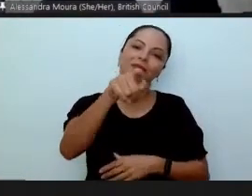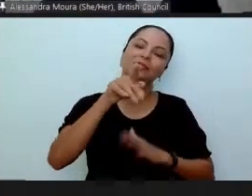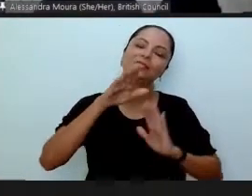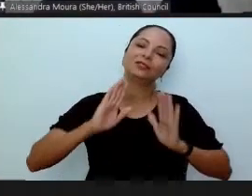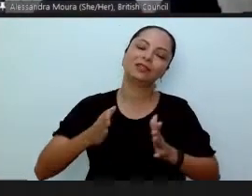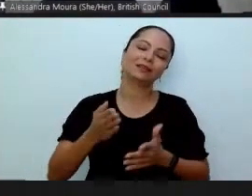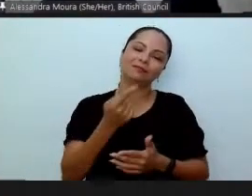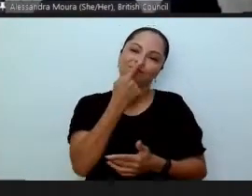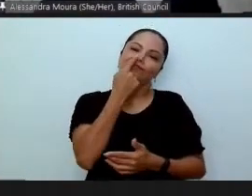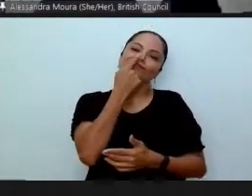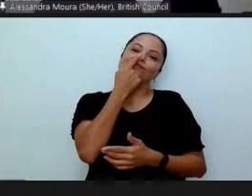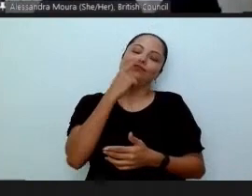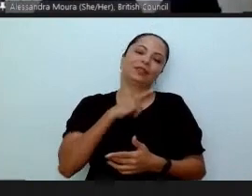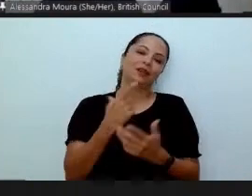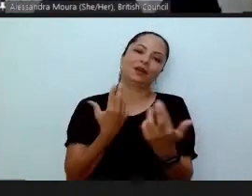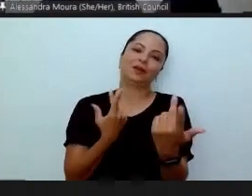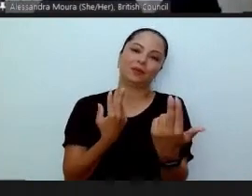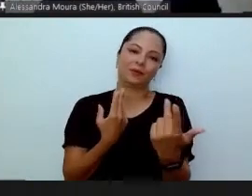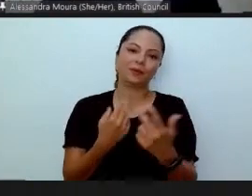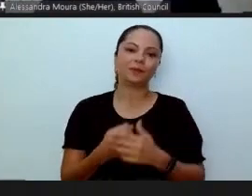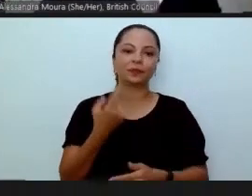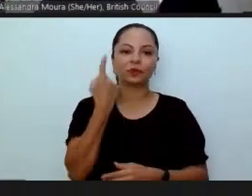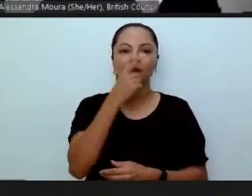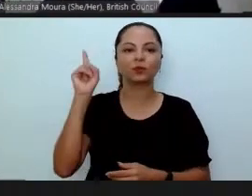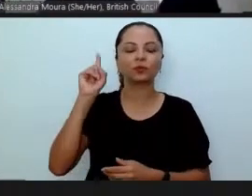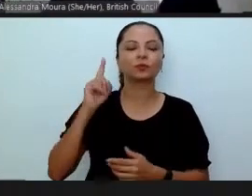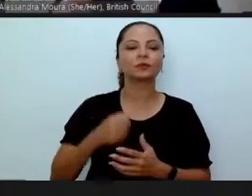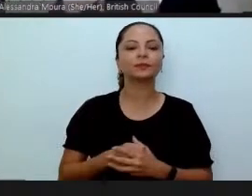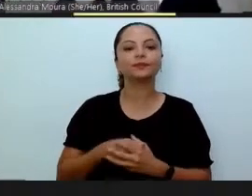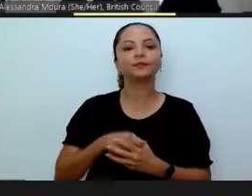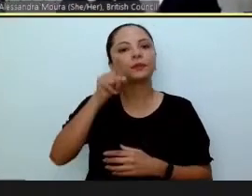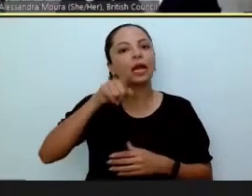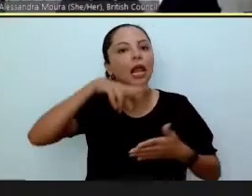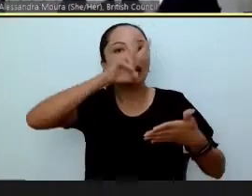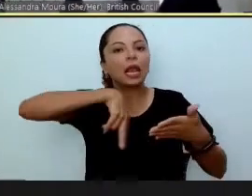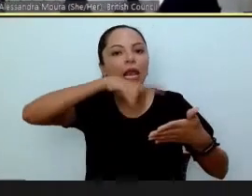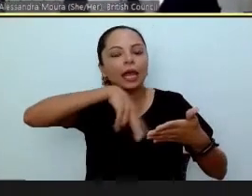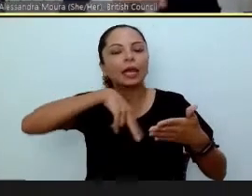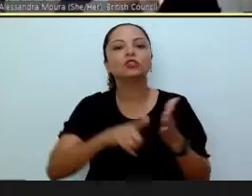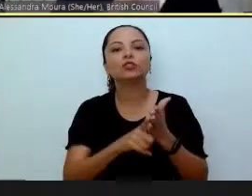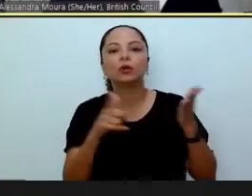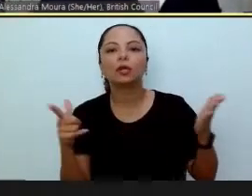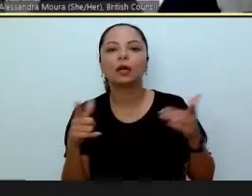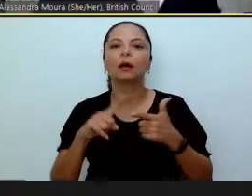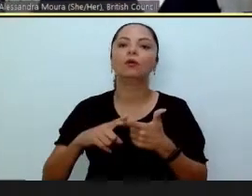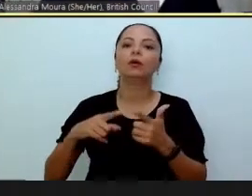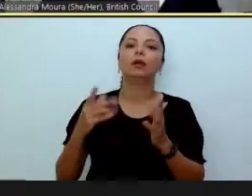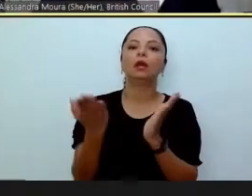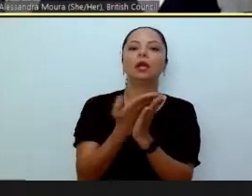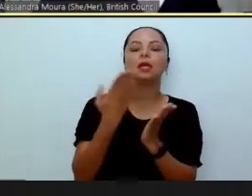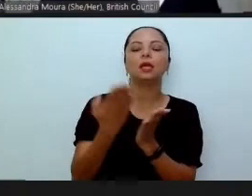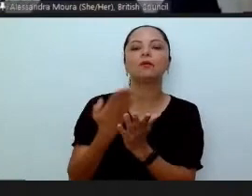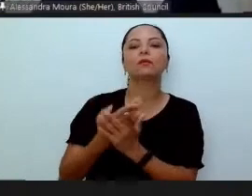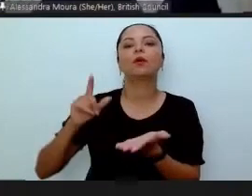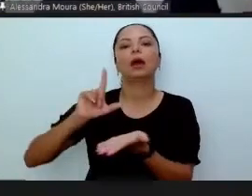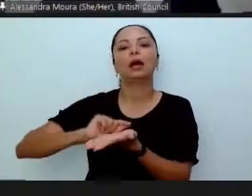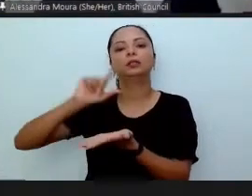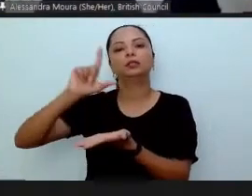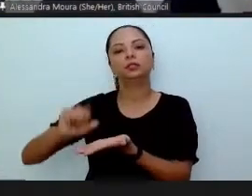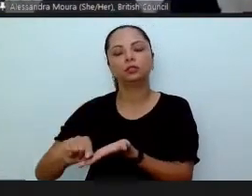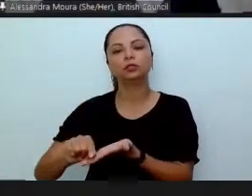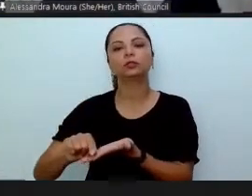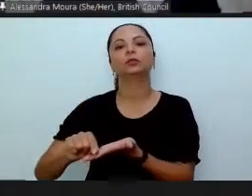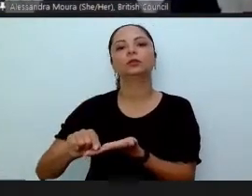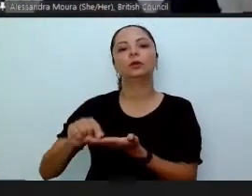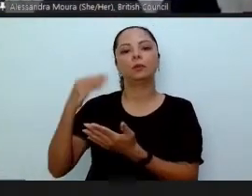teaching journals, books, online articles, and books. Which one's that? That's easy, reading. Yeah, that was an easy one.